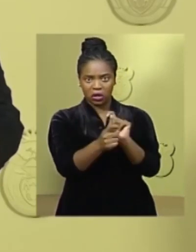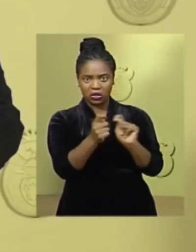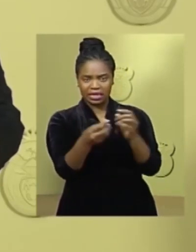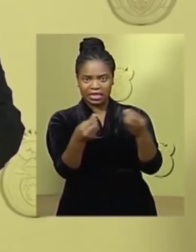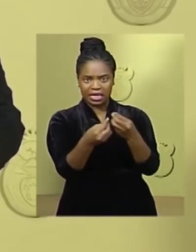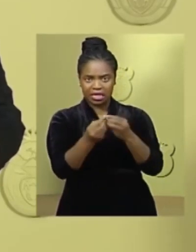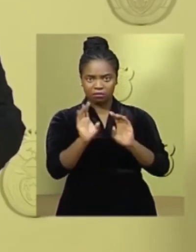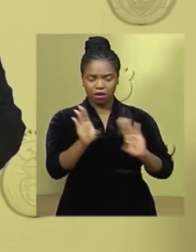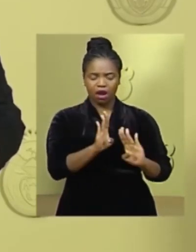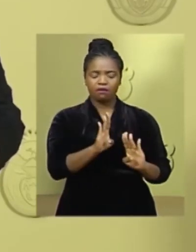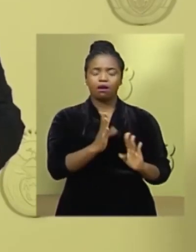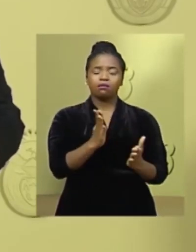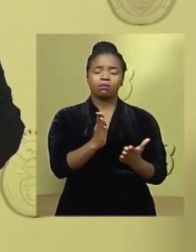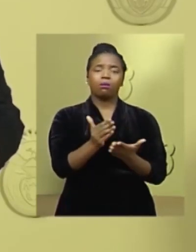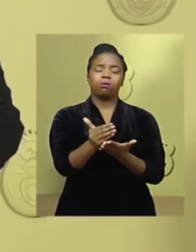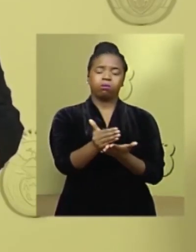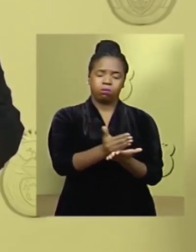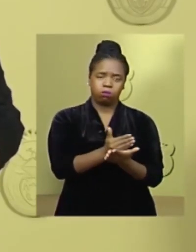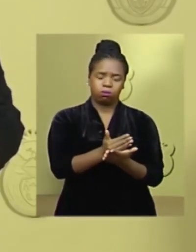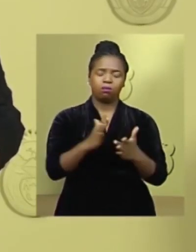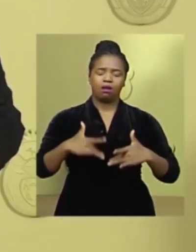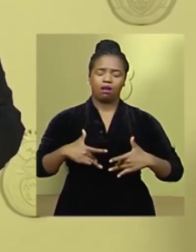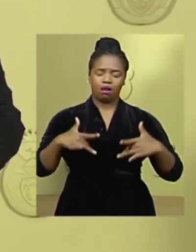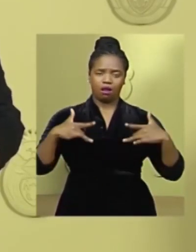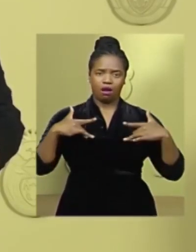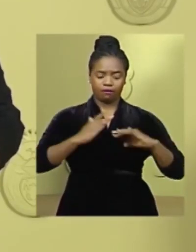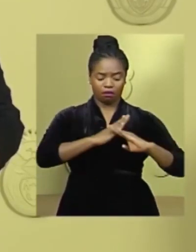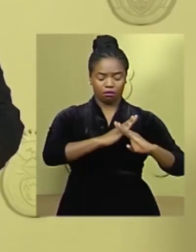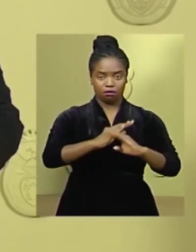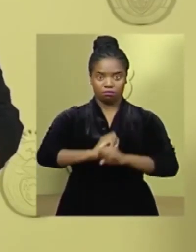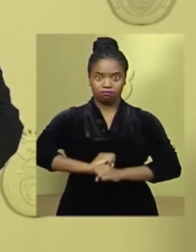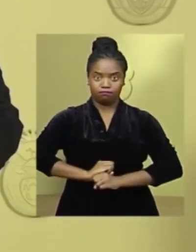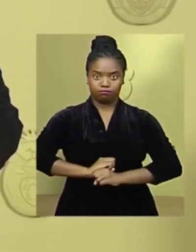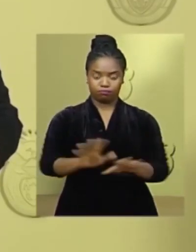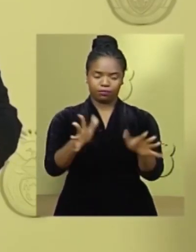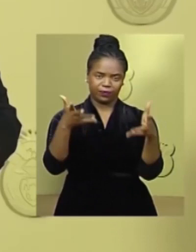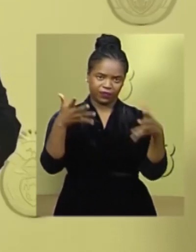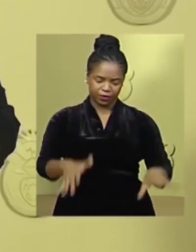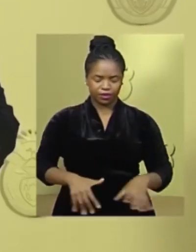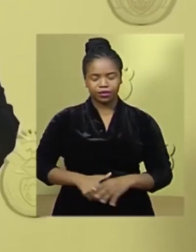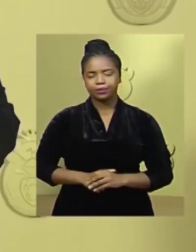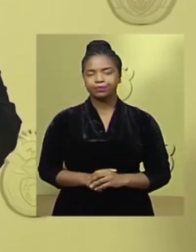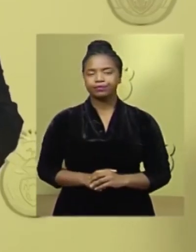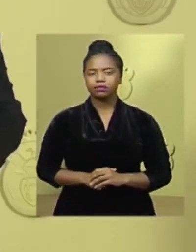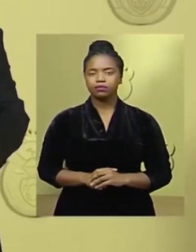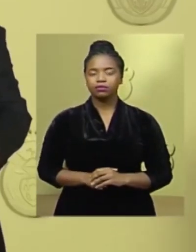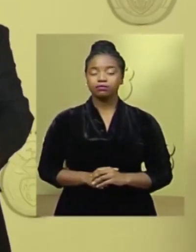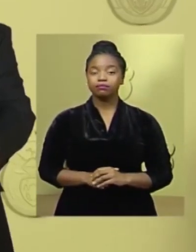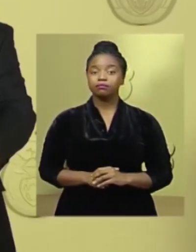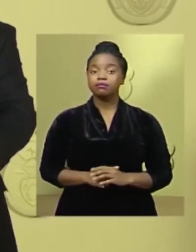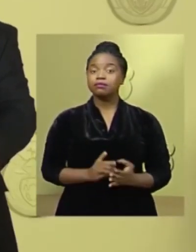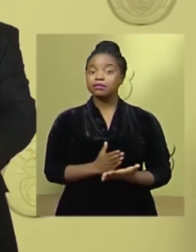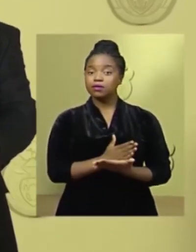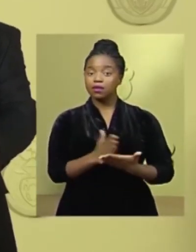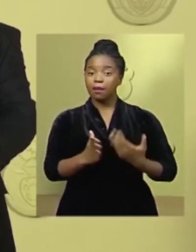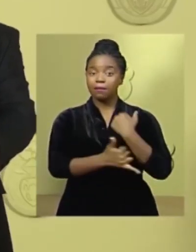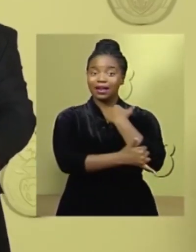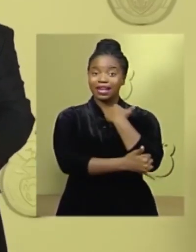on Thursday, 26 March, until midnight on Thursday, 16 April. As a